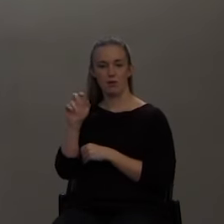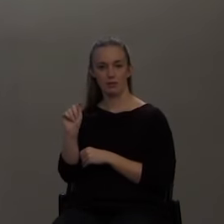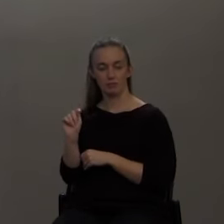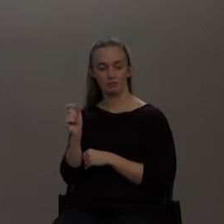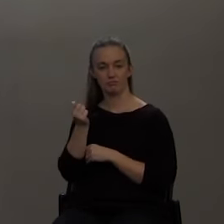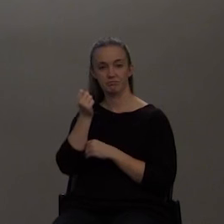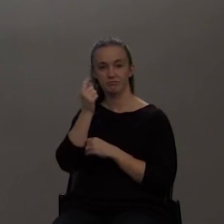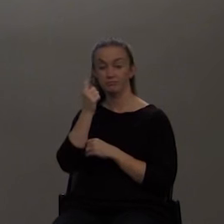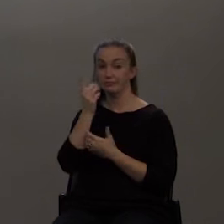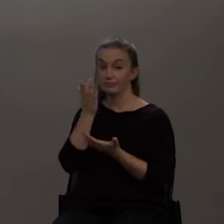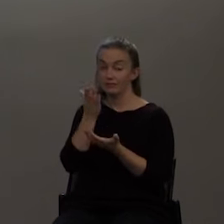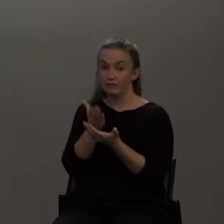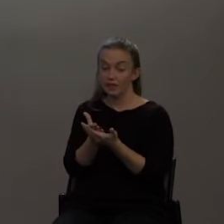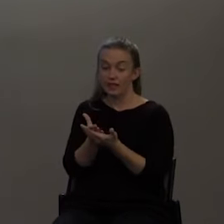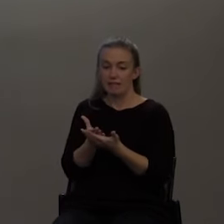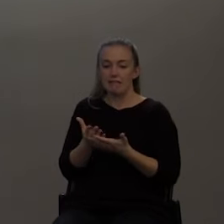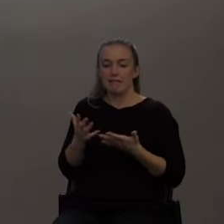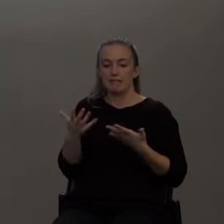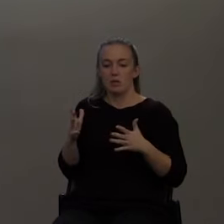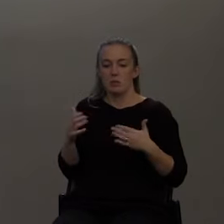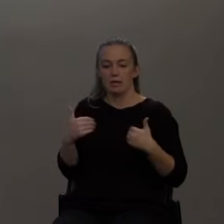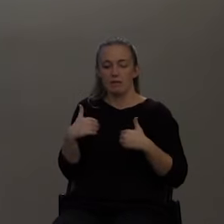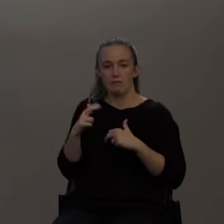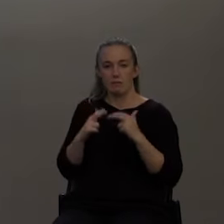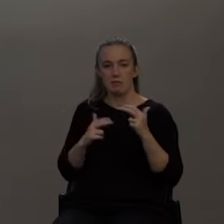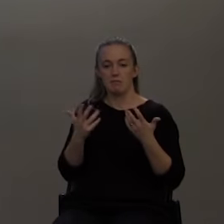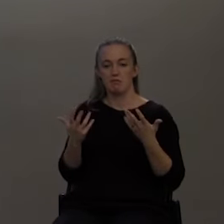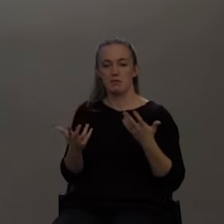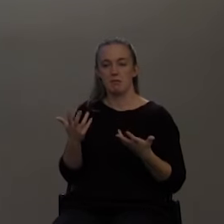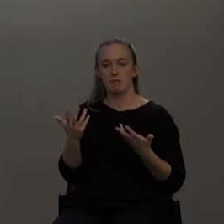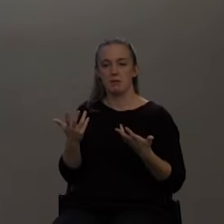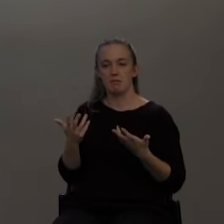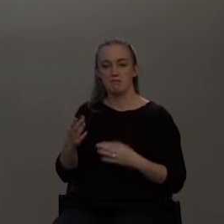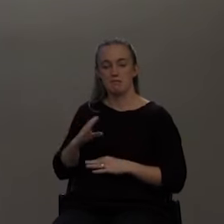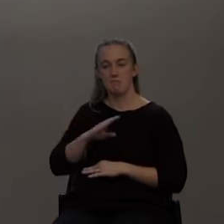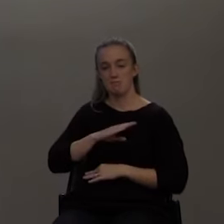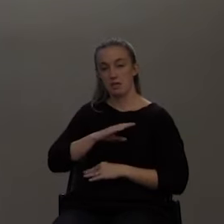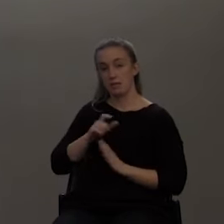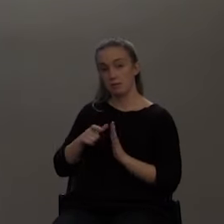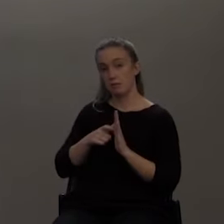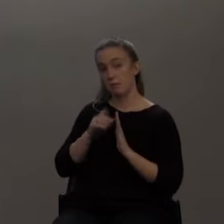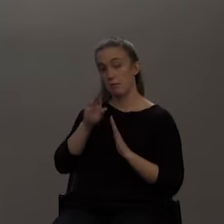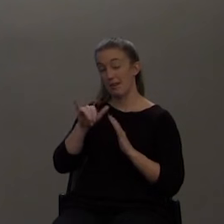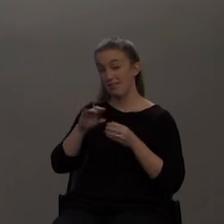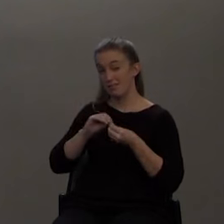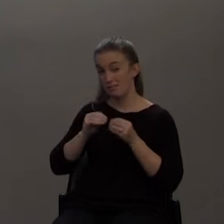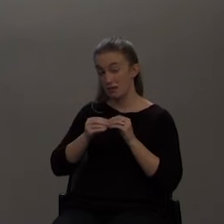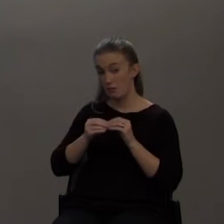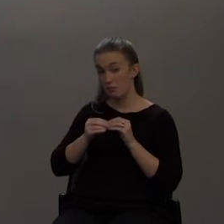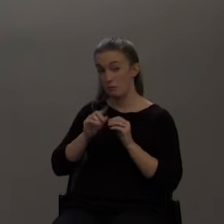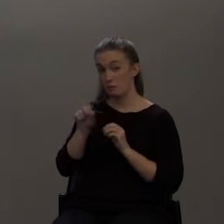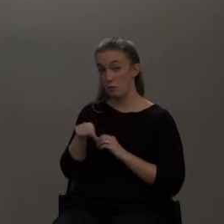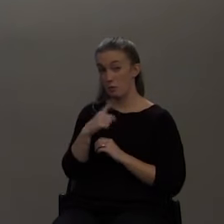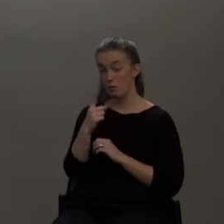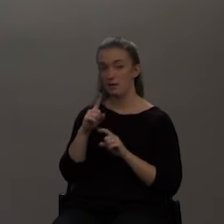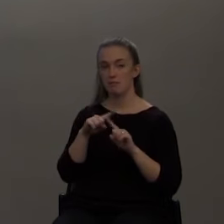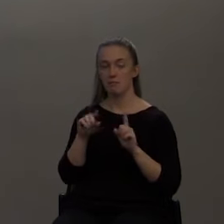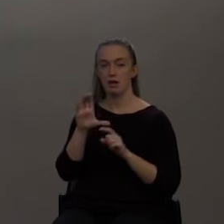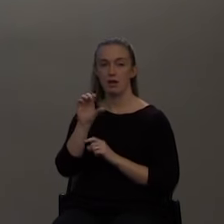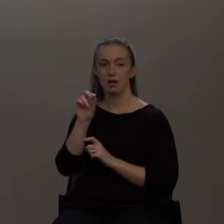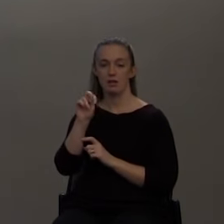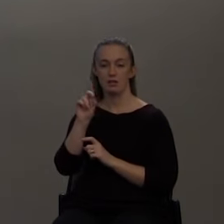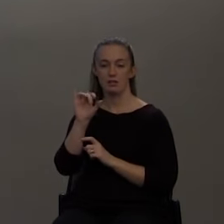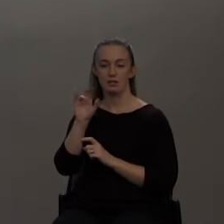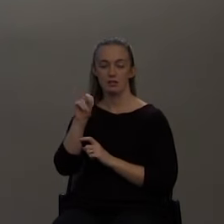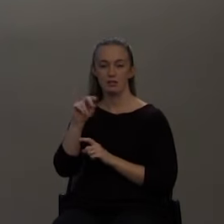the existing inventory might actually meet that demand by the numbers, the condition and the status